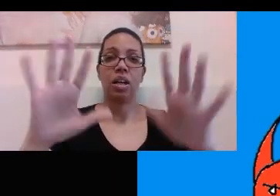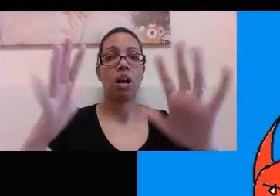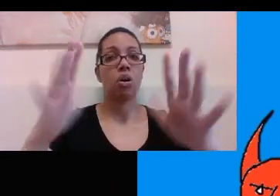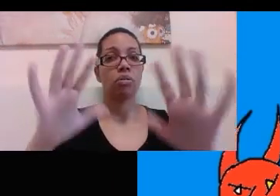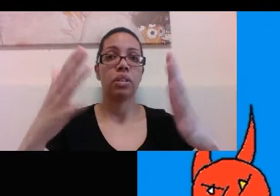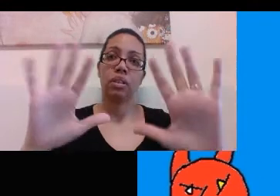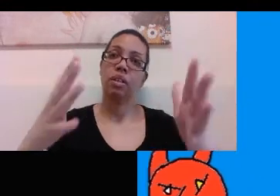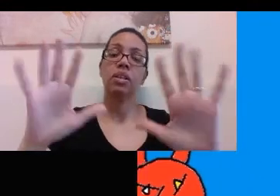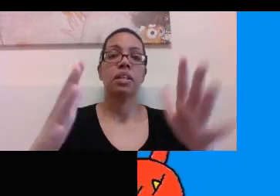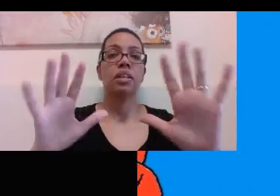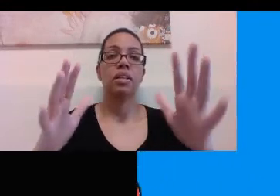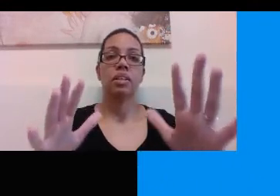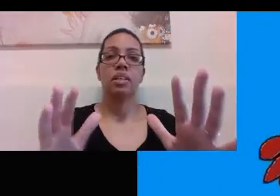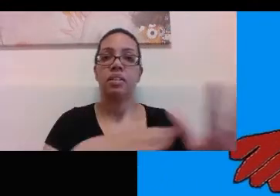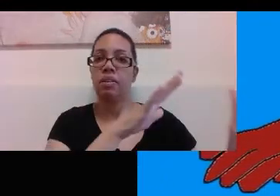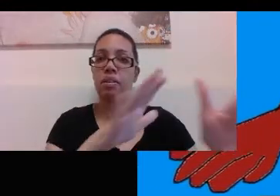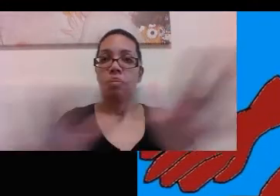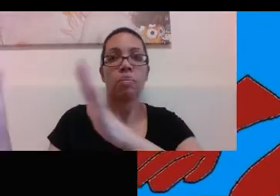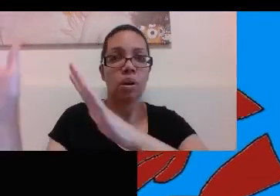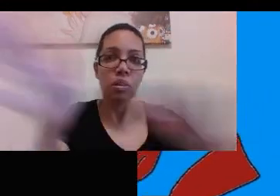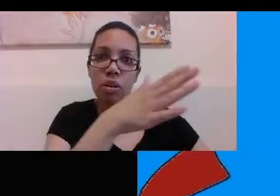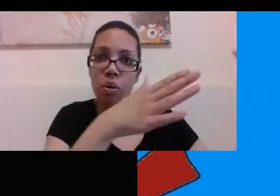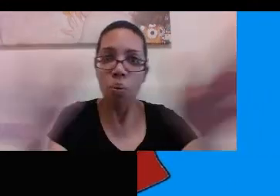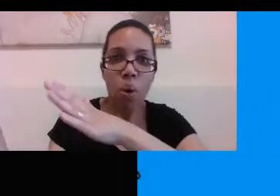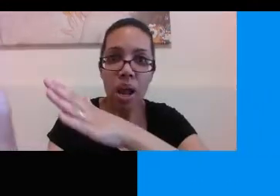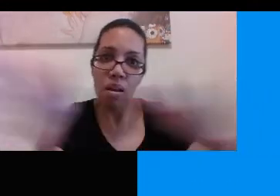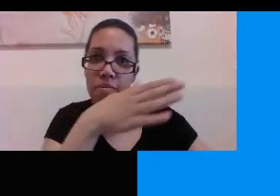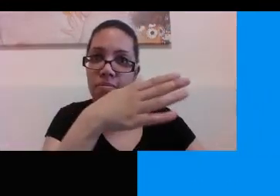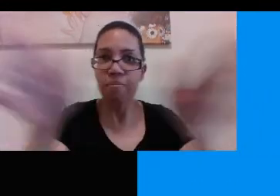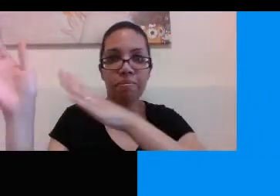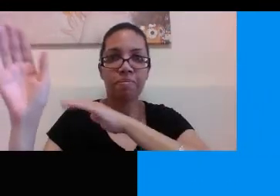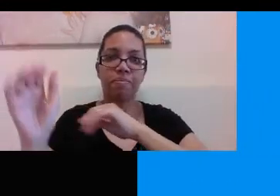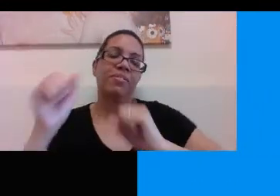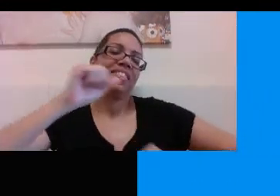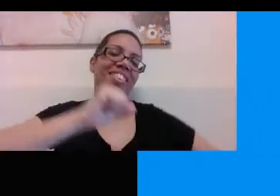my gloves on and move the baddies away.